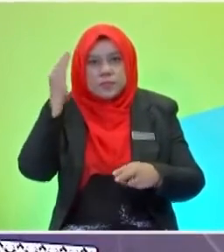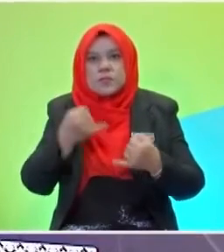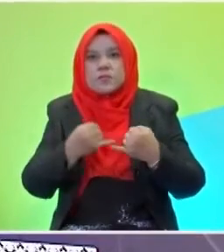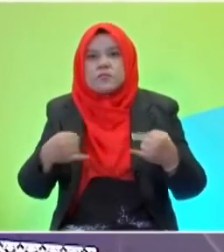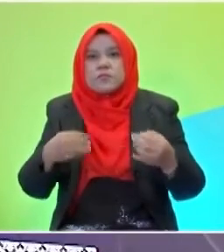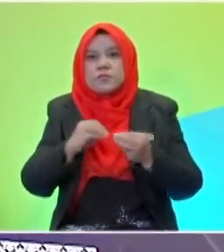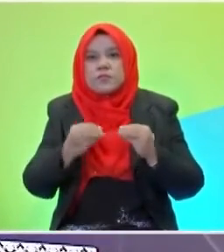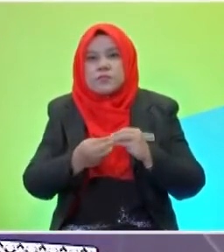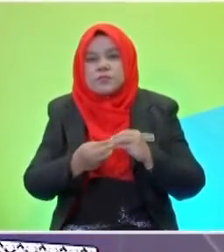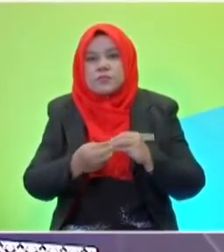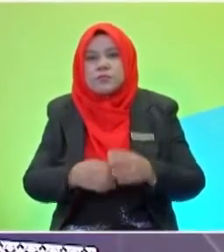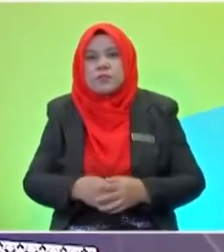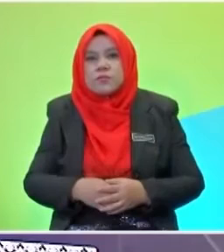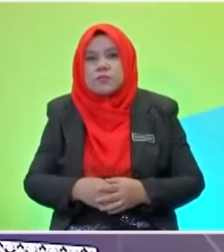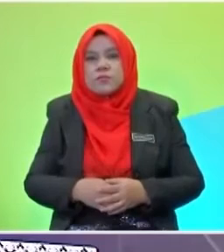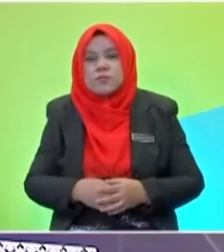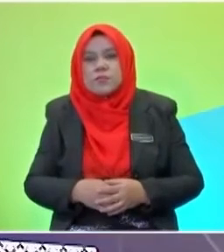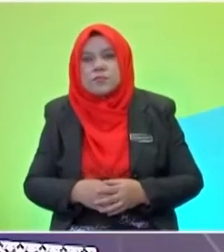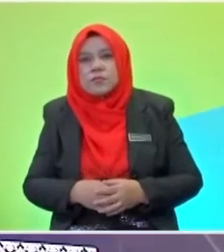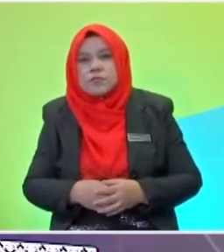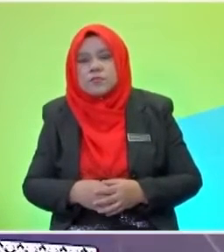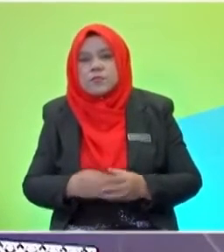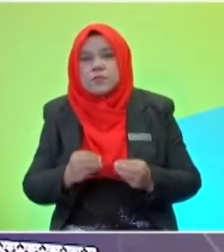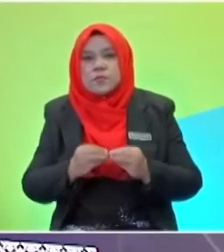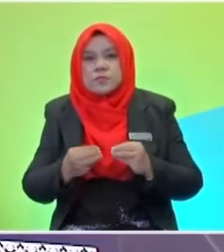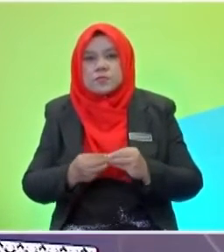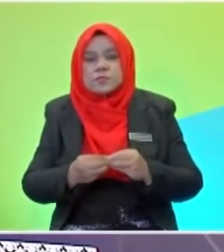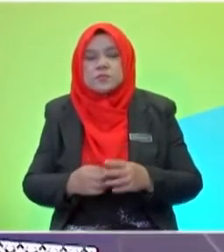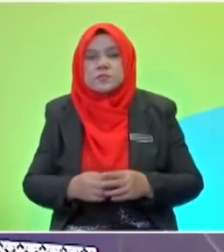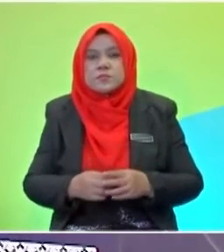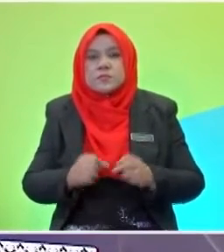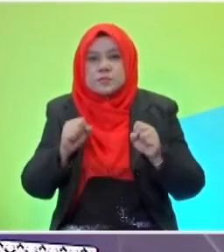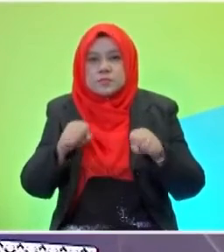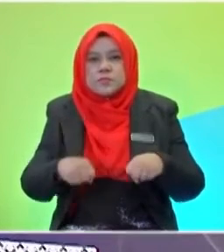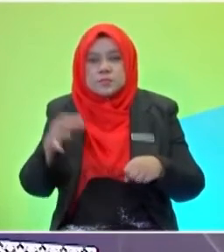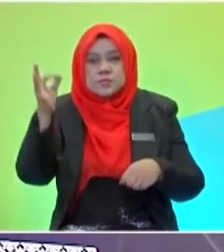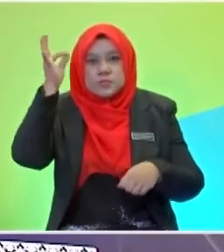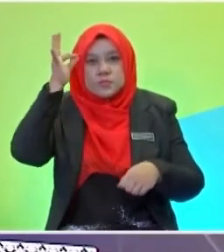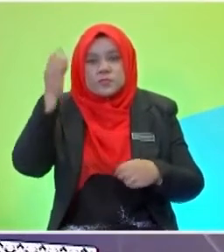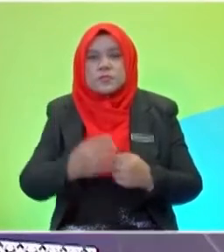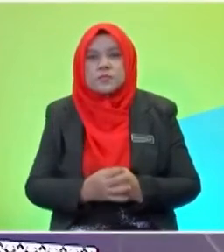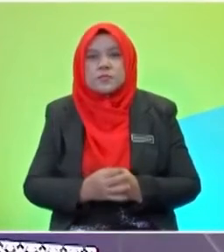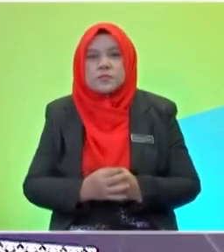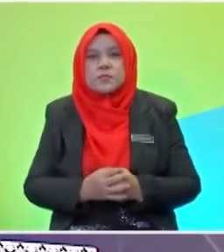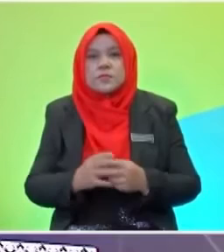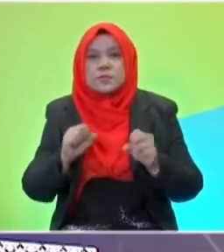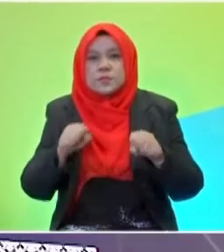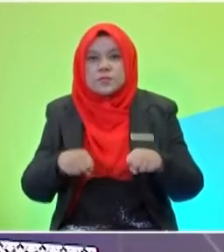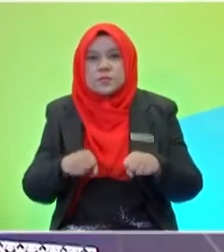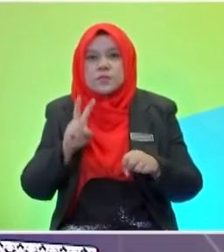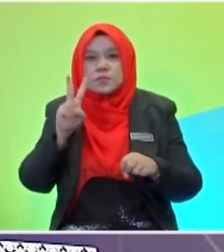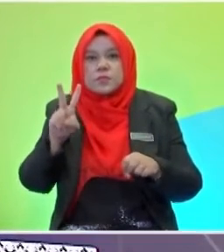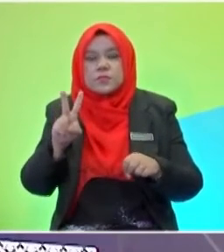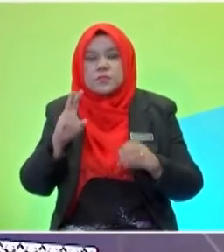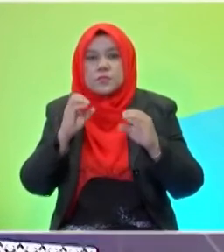number sentence? Is it involving addition, subtraction, yep, multiplication or division? Then you have to think. If it's a division, means you have to do two